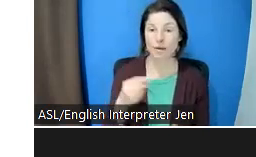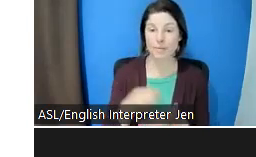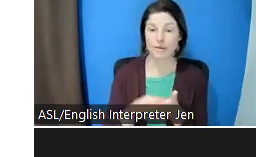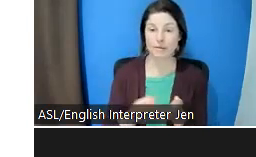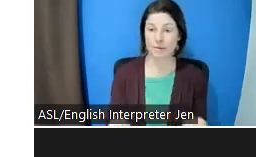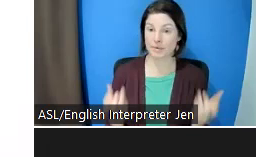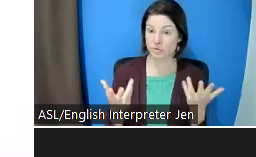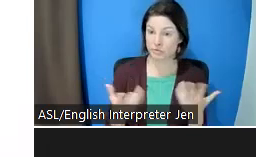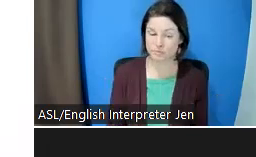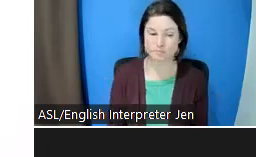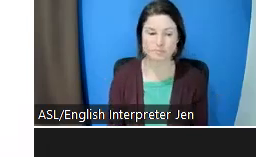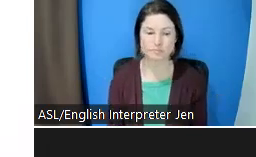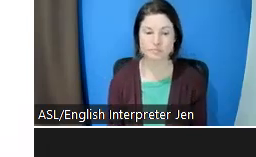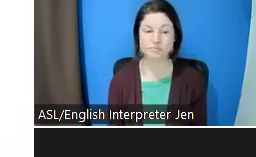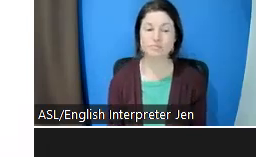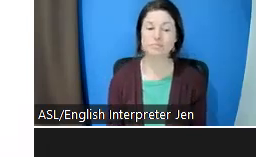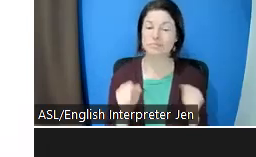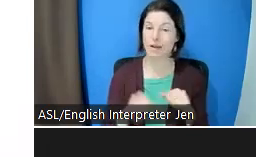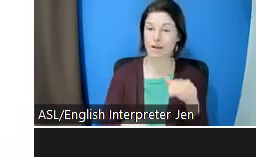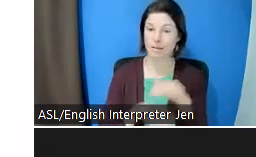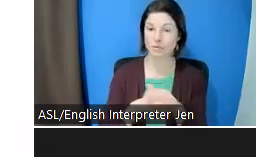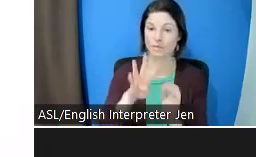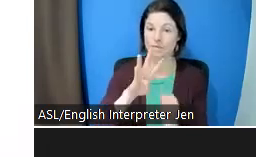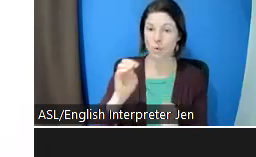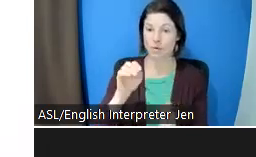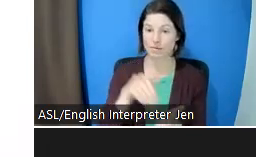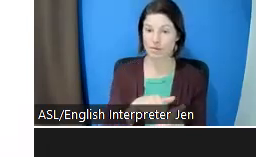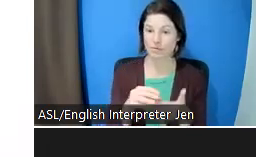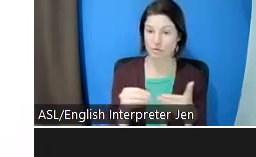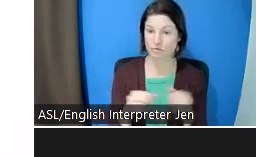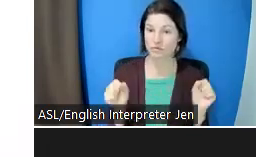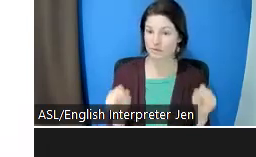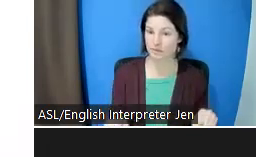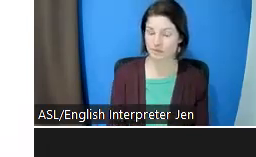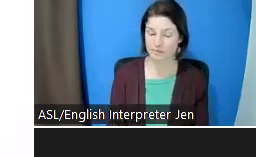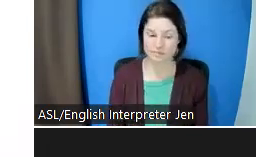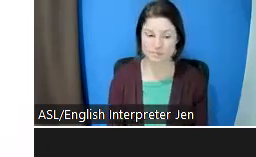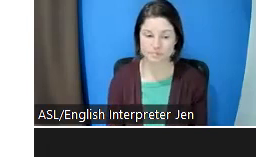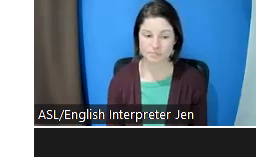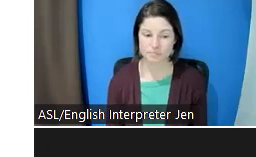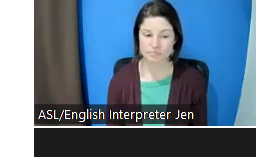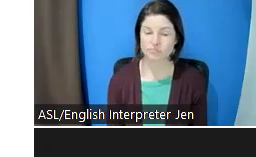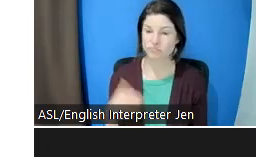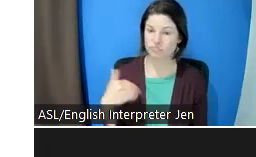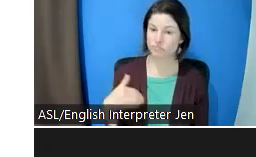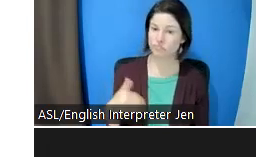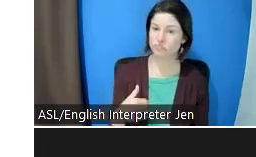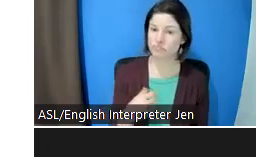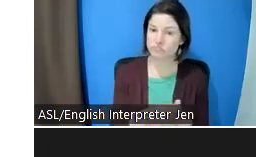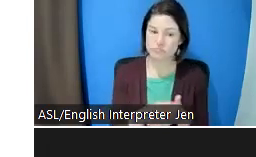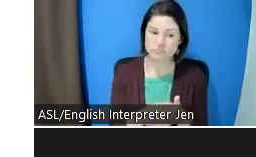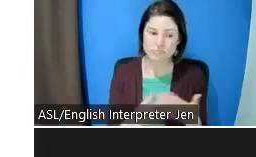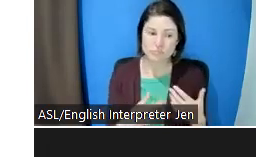the projects can be awarded up to $40,000. So this is a significant sum. Awards are made on